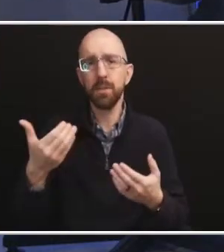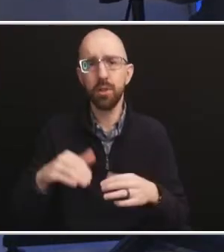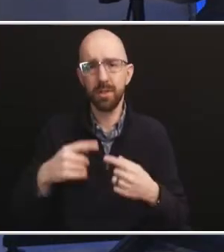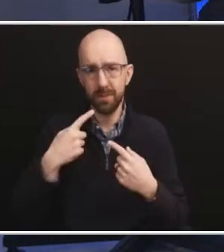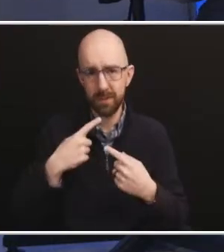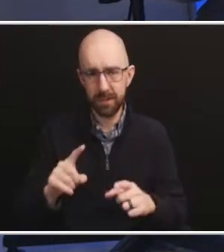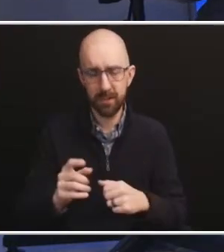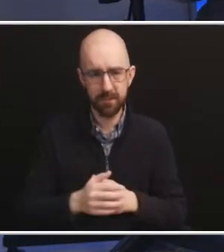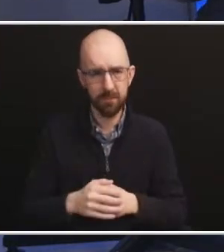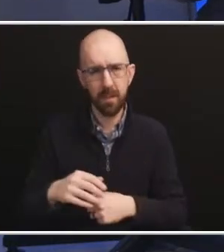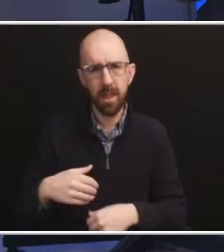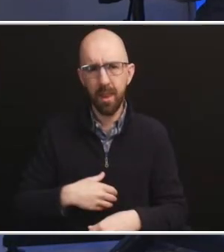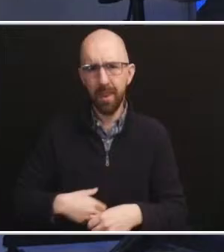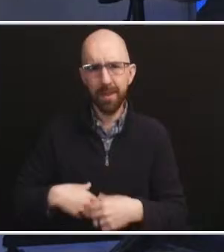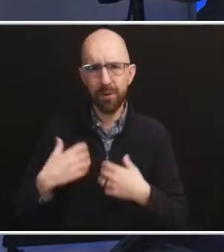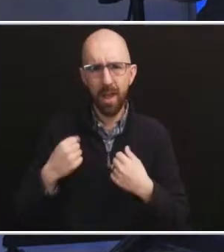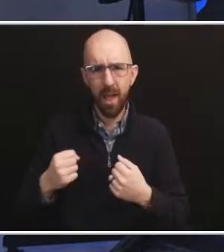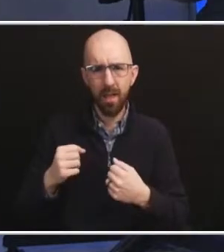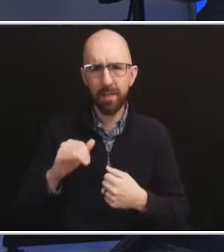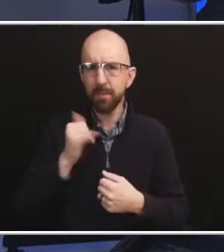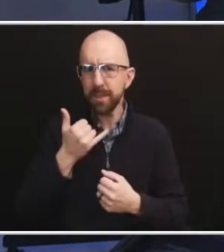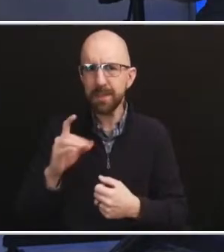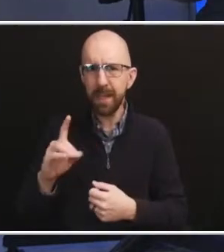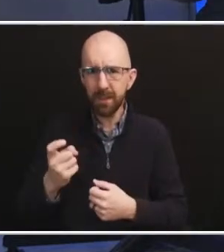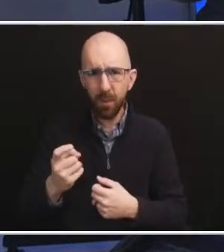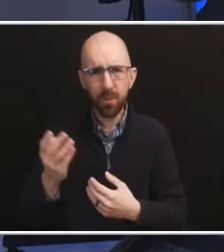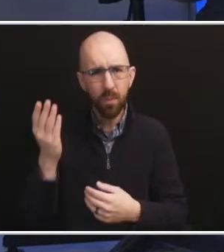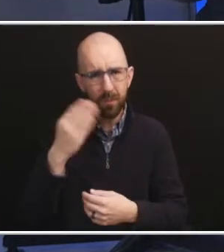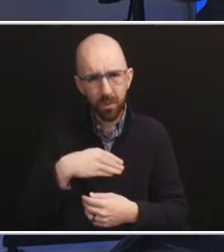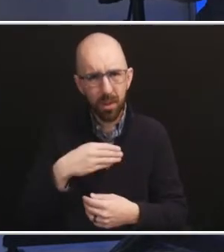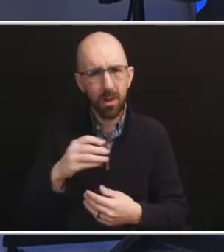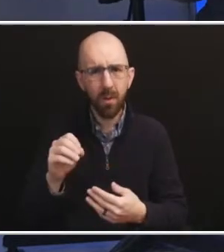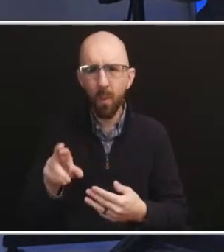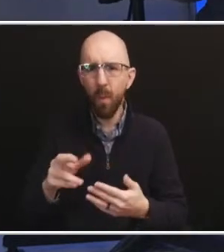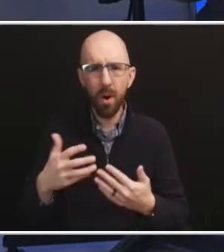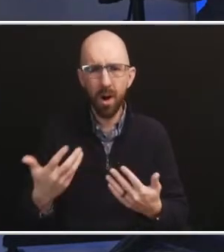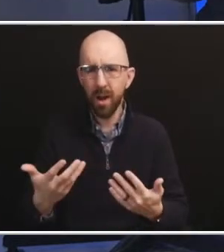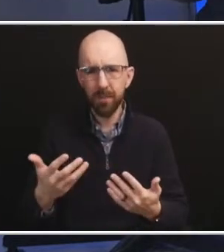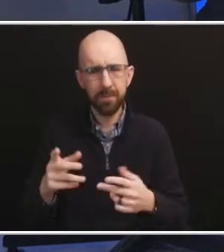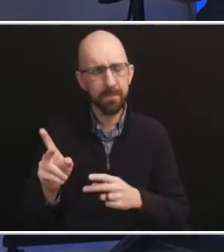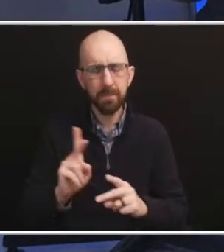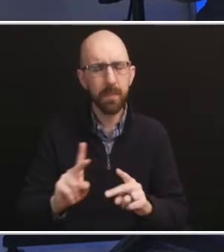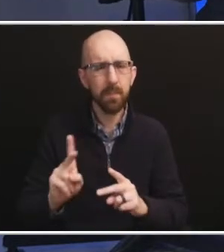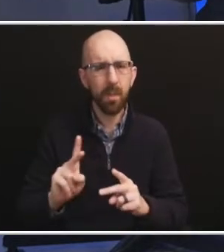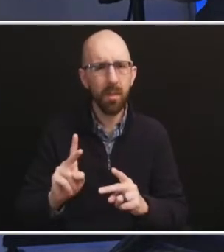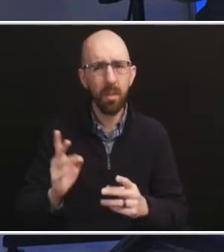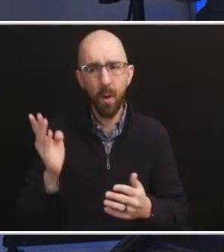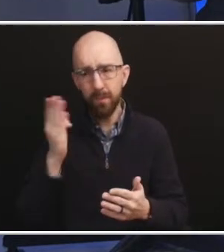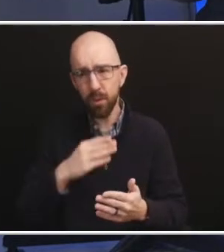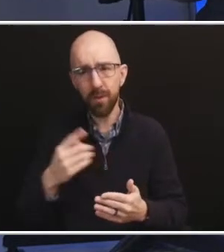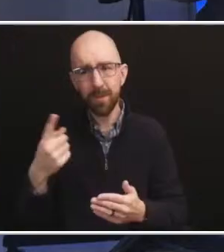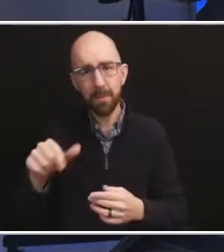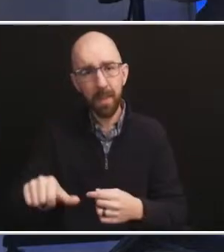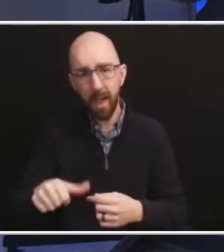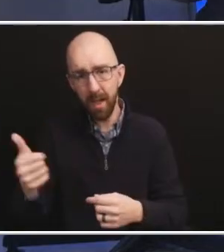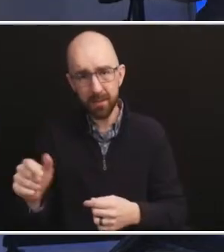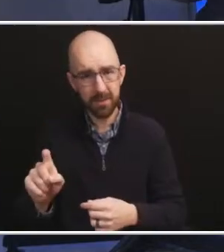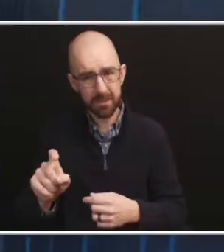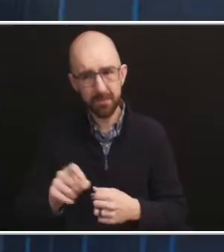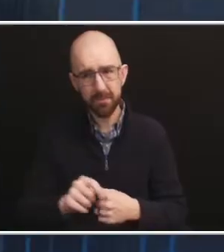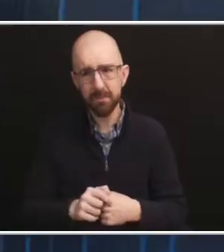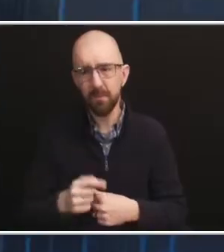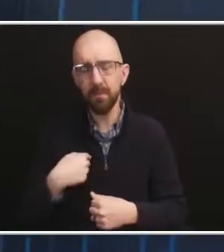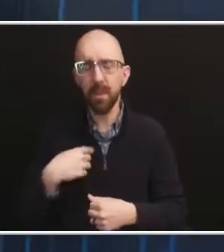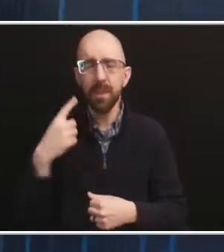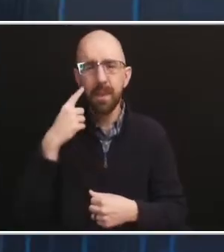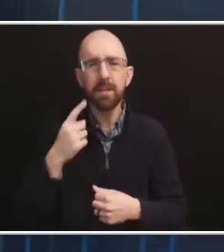get misdiagnosed or overlooked, or do people overlook it for something else? I think there's been, one